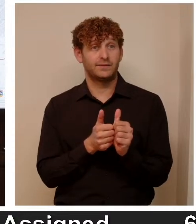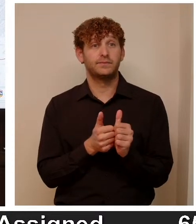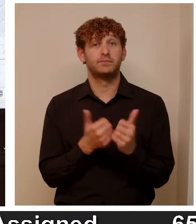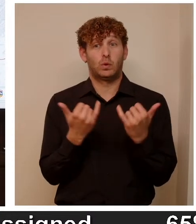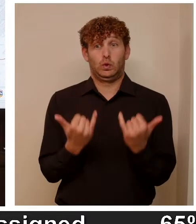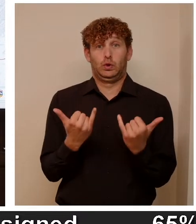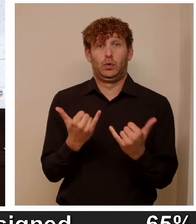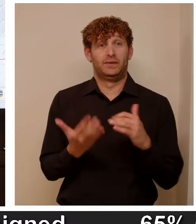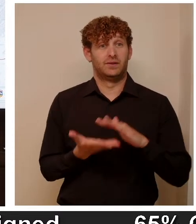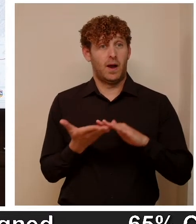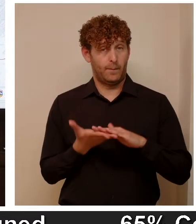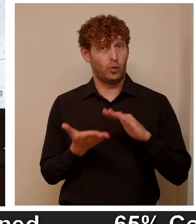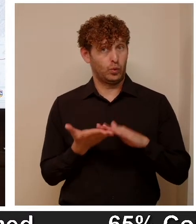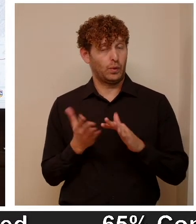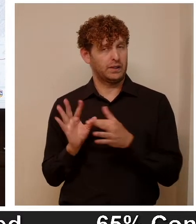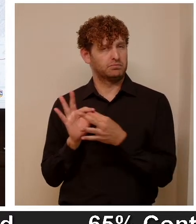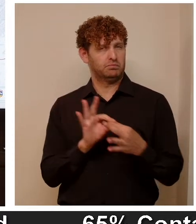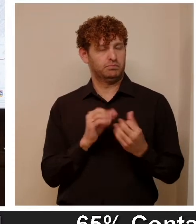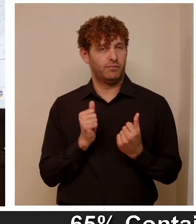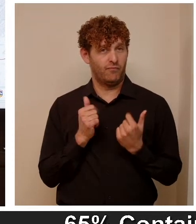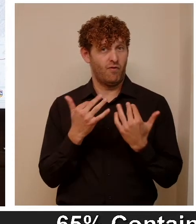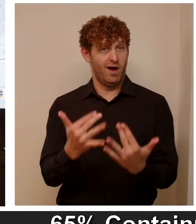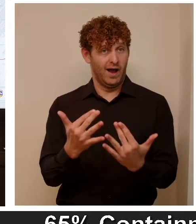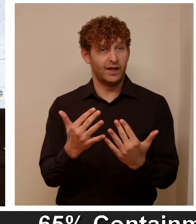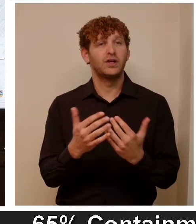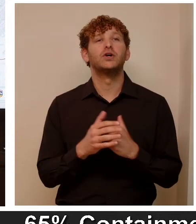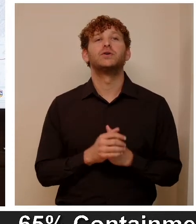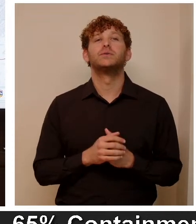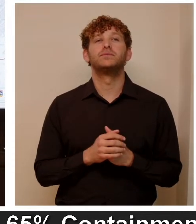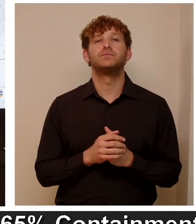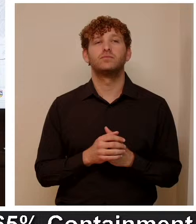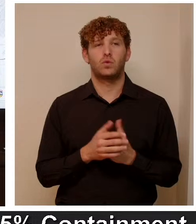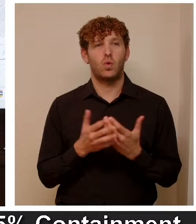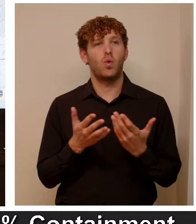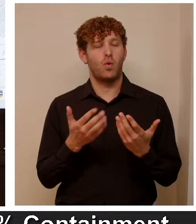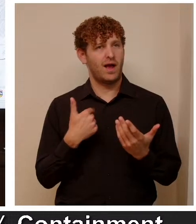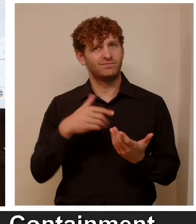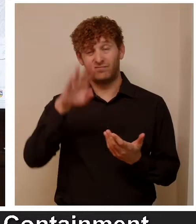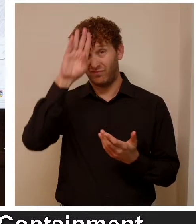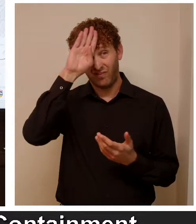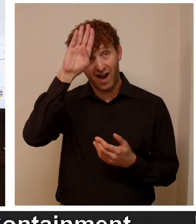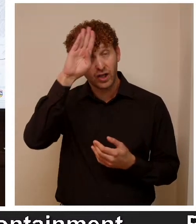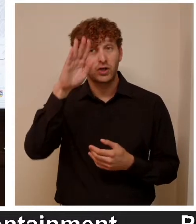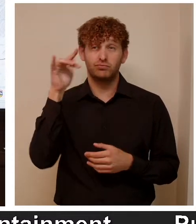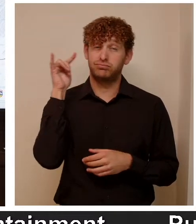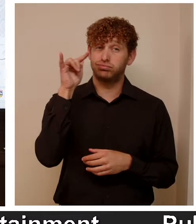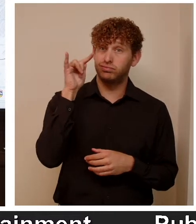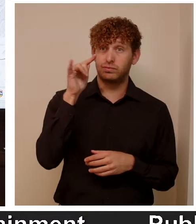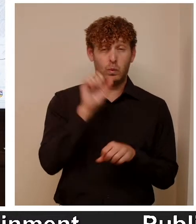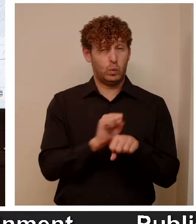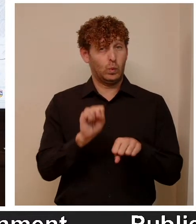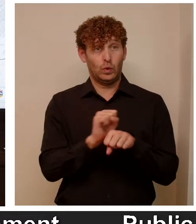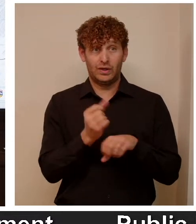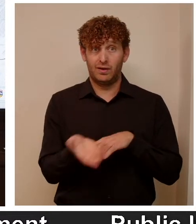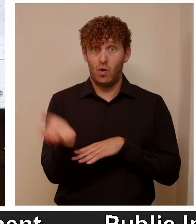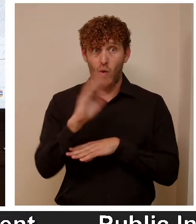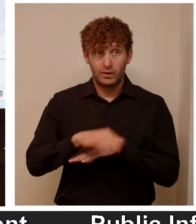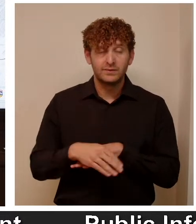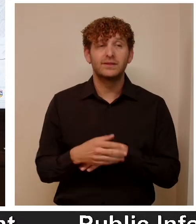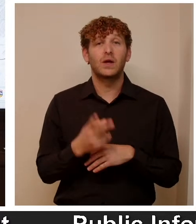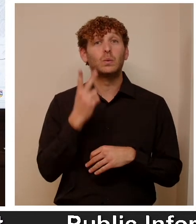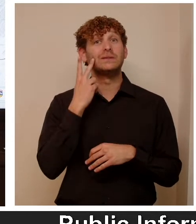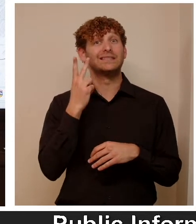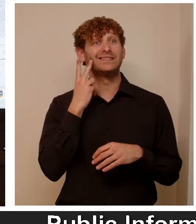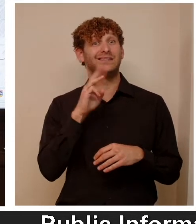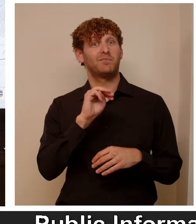fire. Currently, we have ground and air resources that have been working the fire all day. You can see on the map in the area of